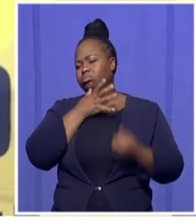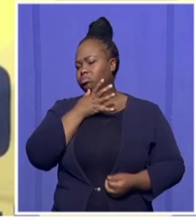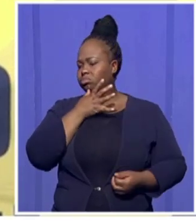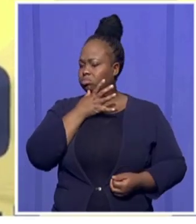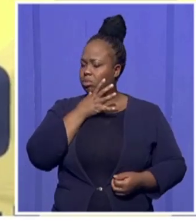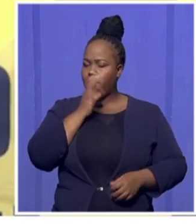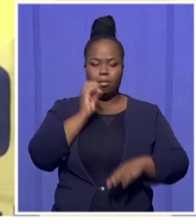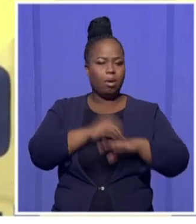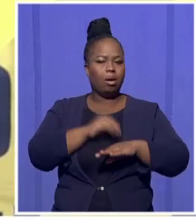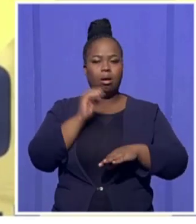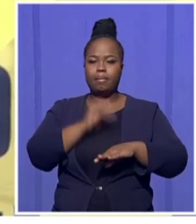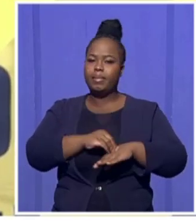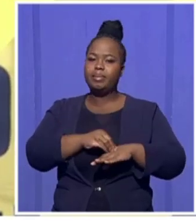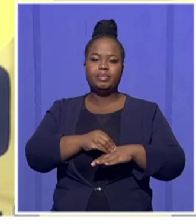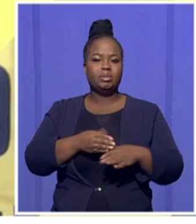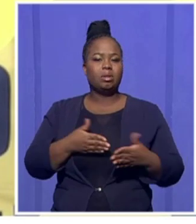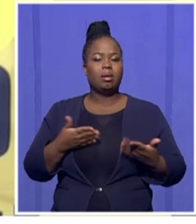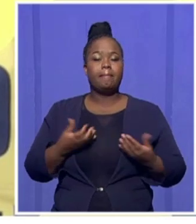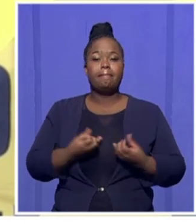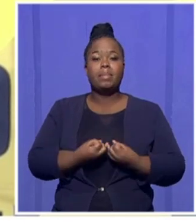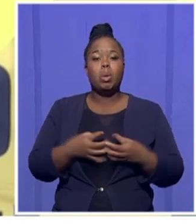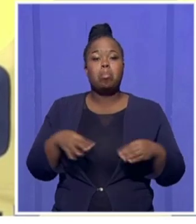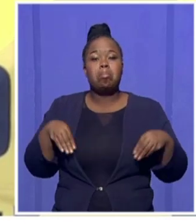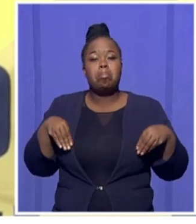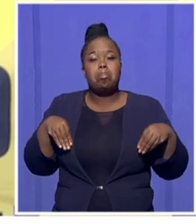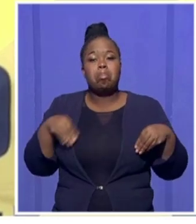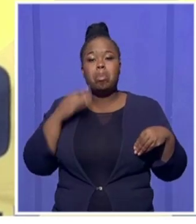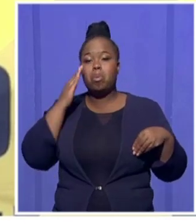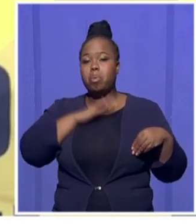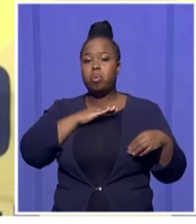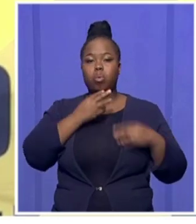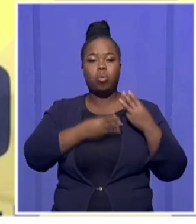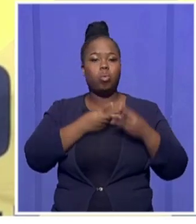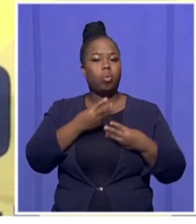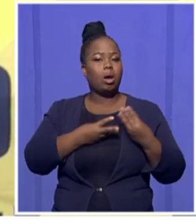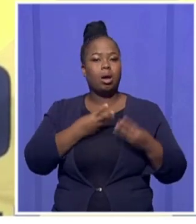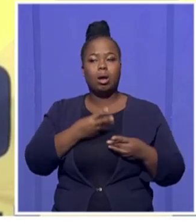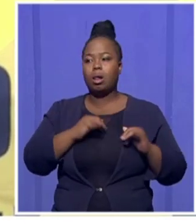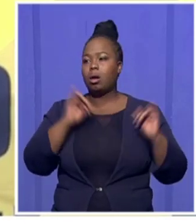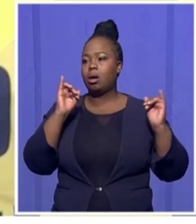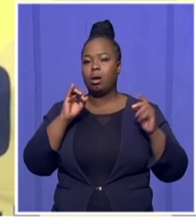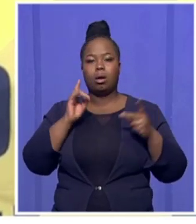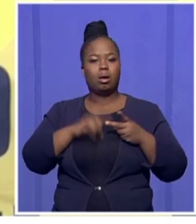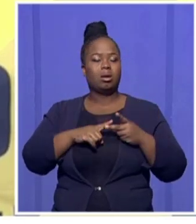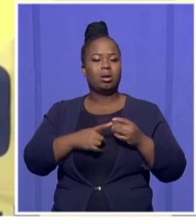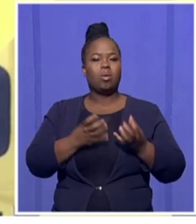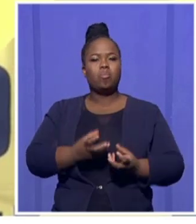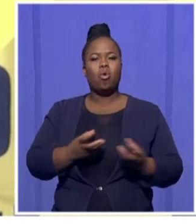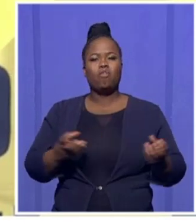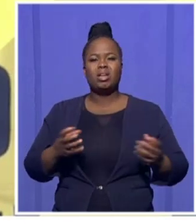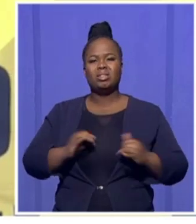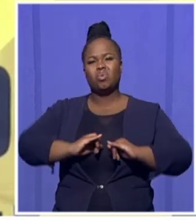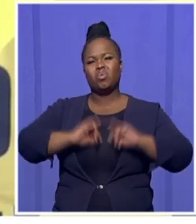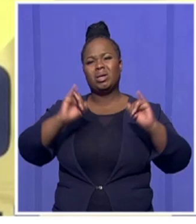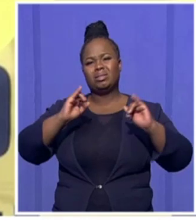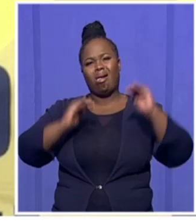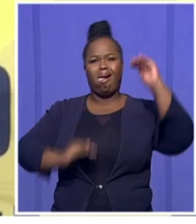problems of growing unemployment, deepening poverty, and widening